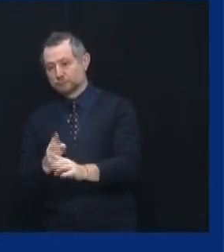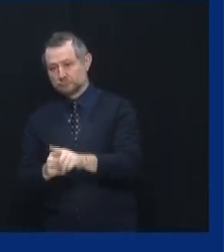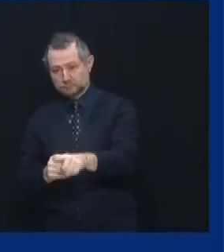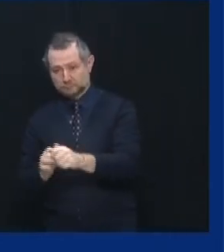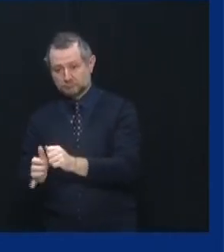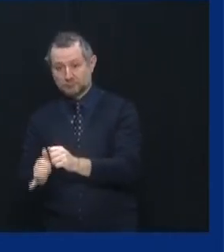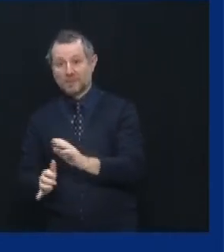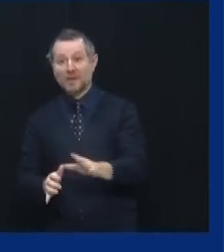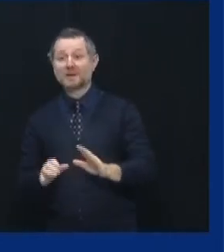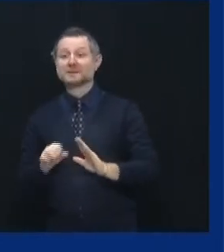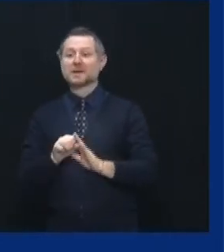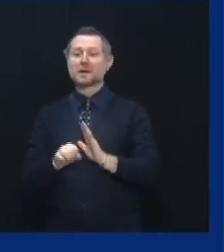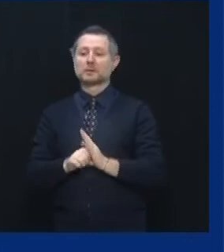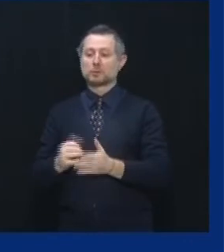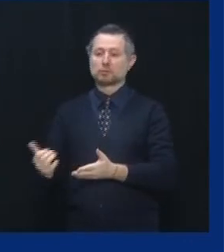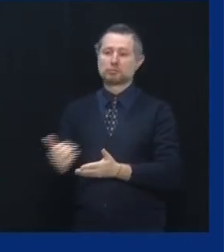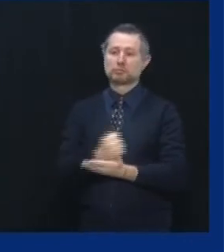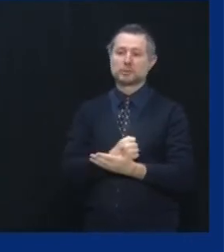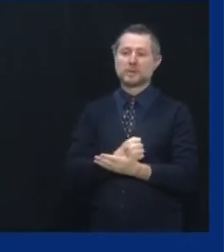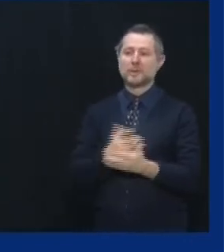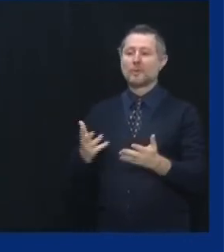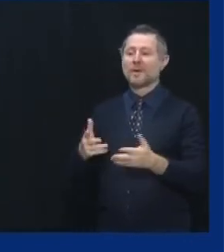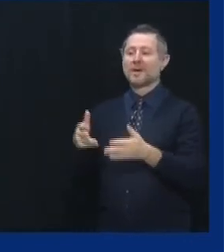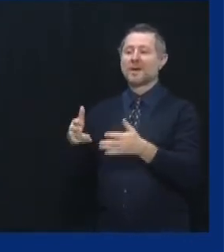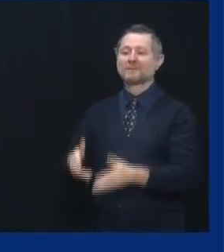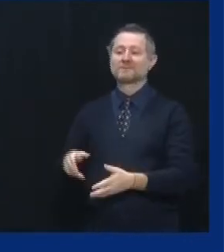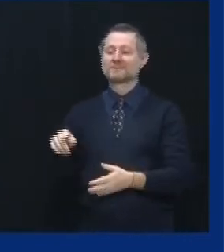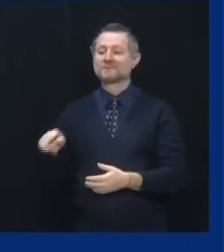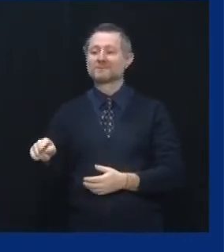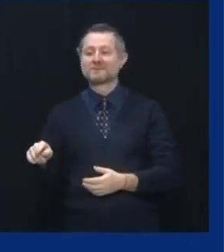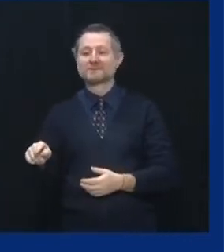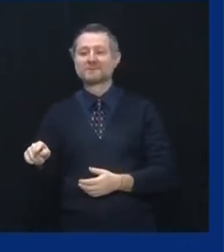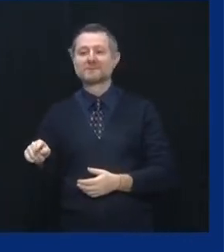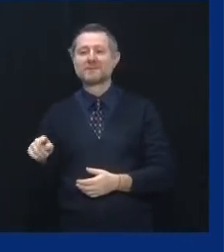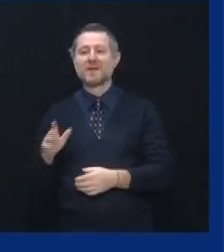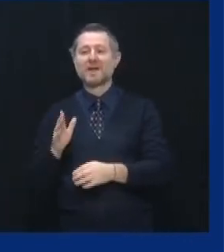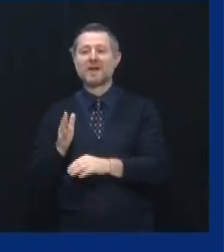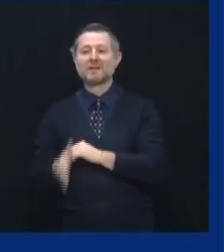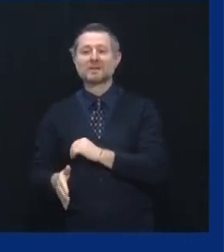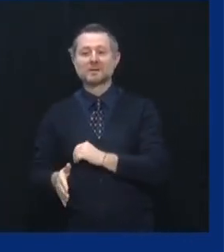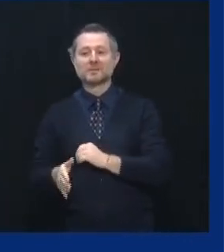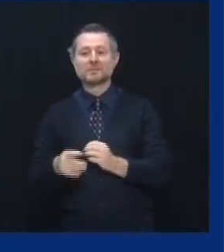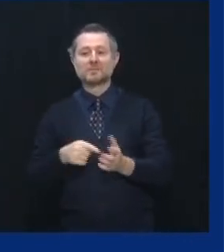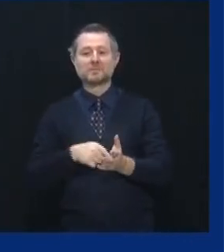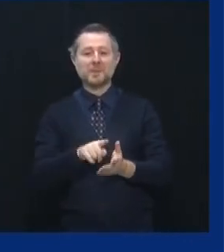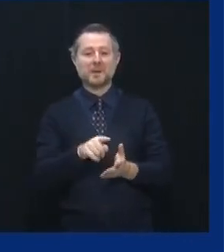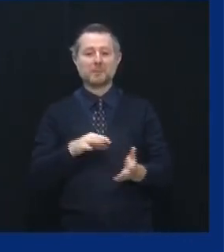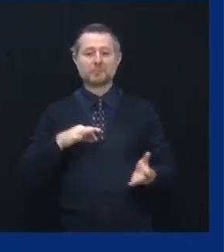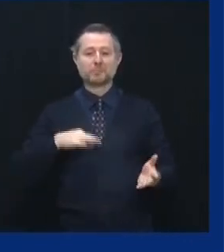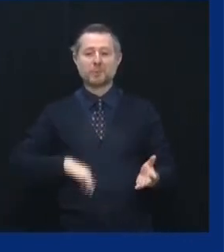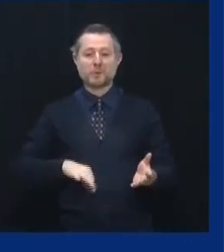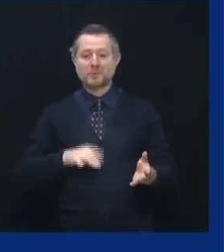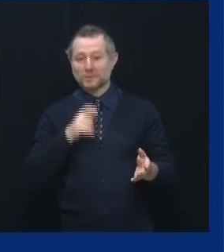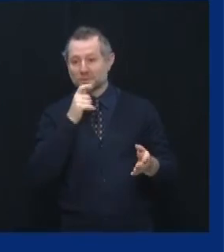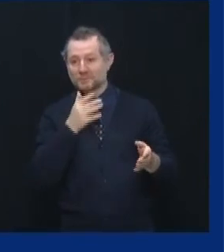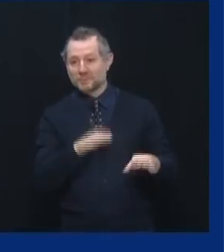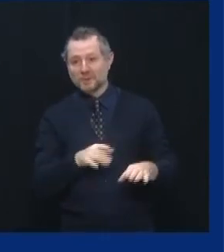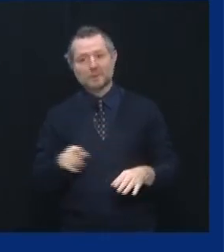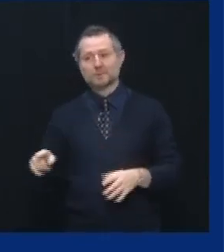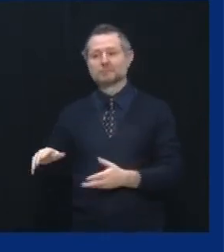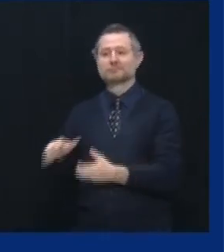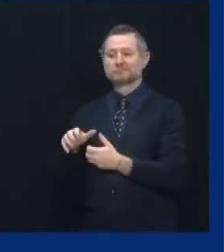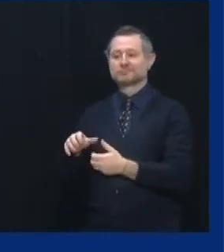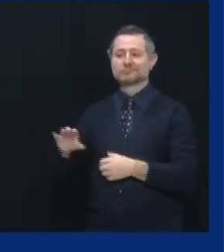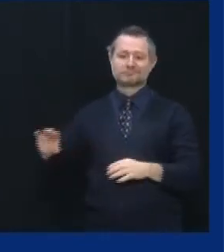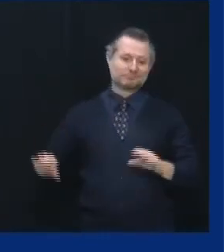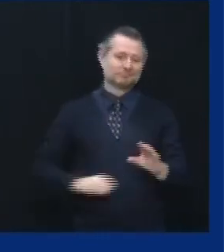left over after everything is returned to the bettors. So the difference between the two estimates would be between the state